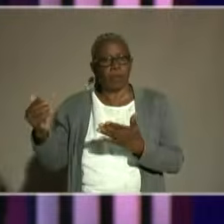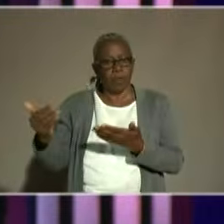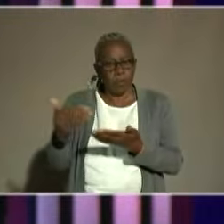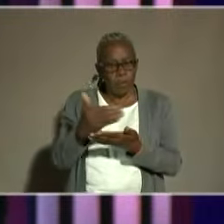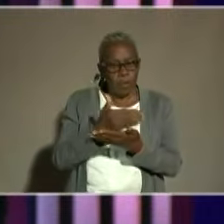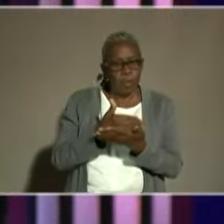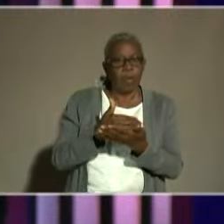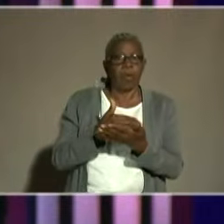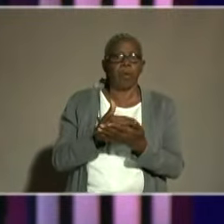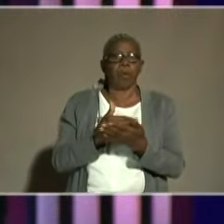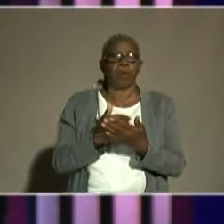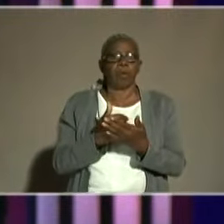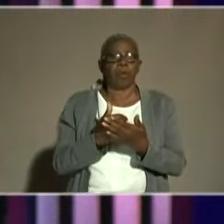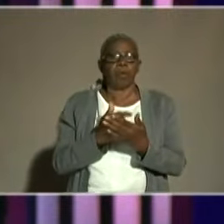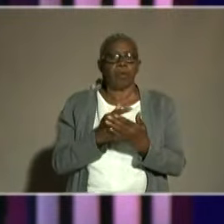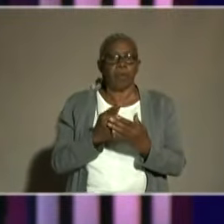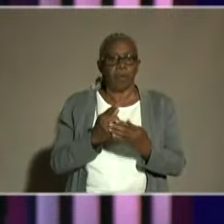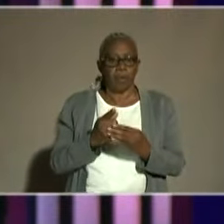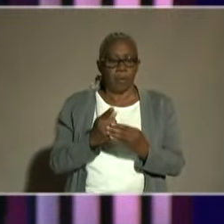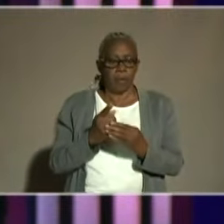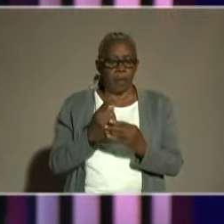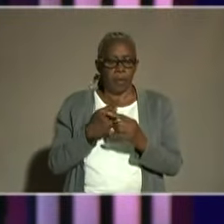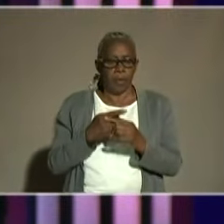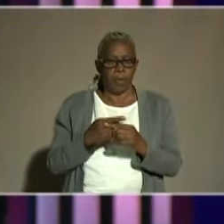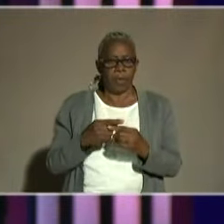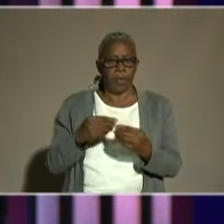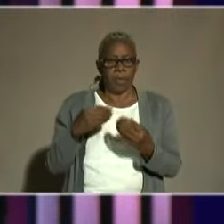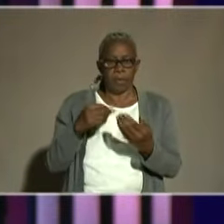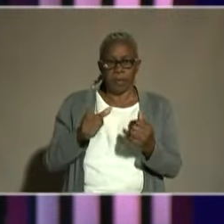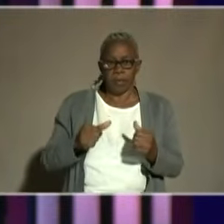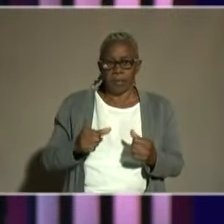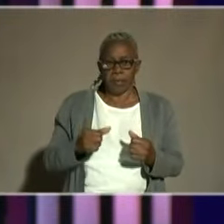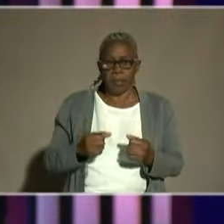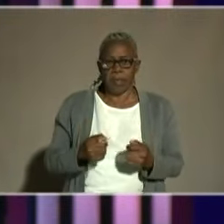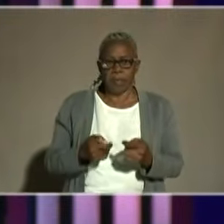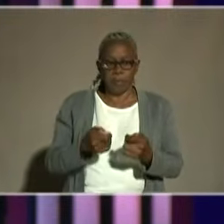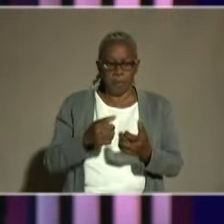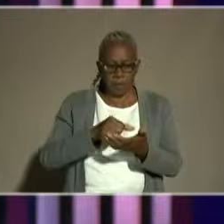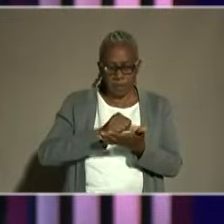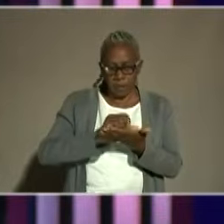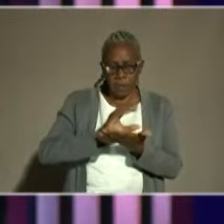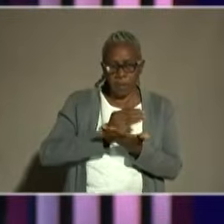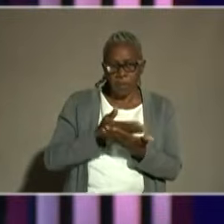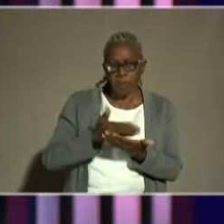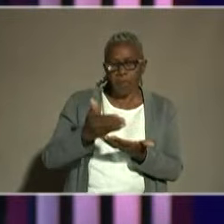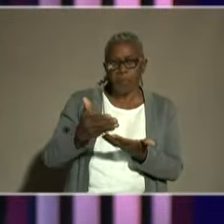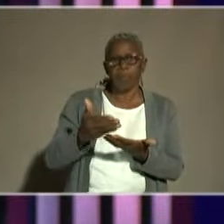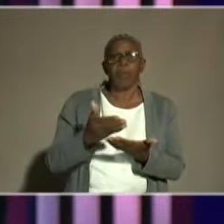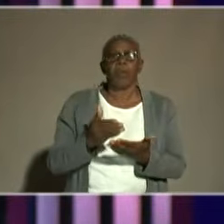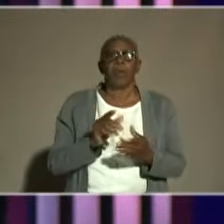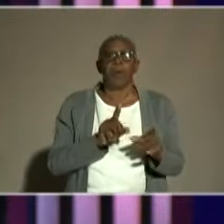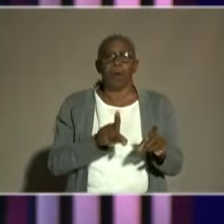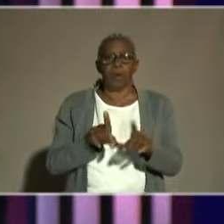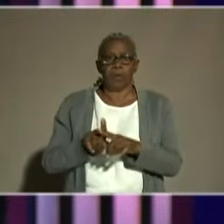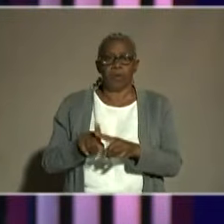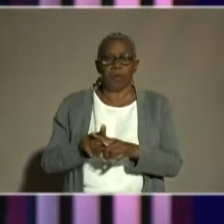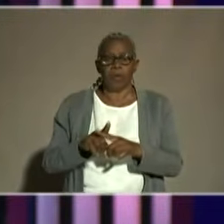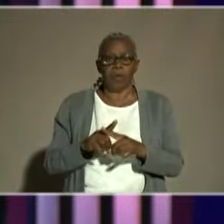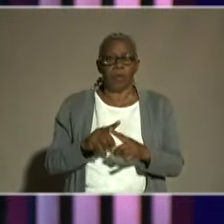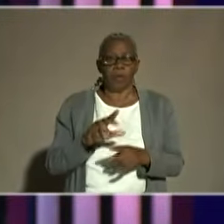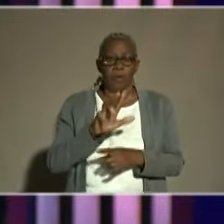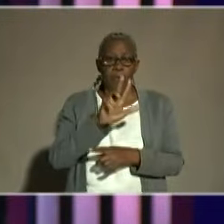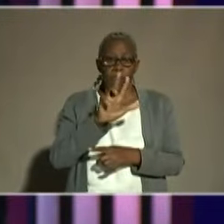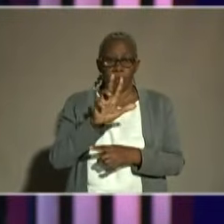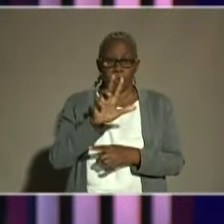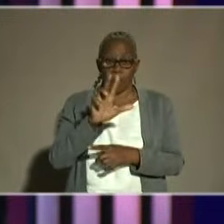degree to which there are accompanying expenses will depend on how we manage the expense side of the budget. There's also the fact that there are $360